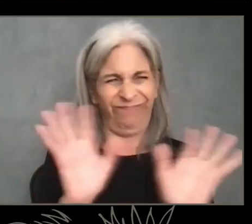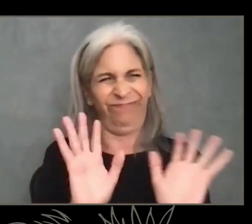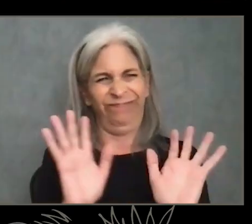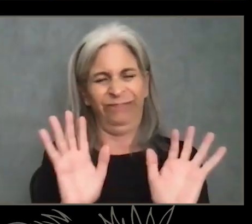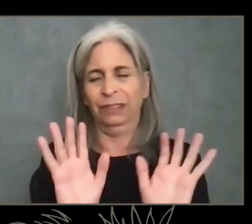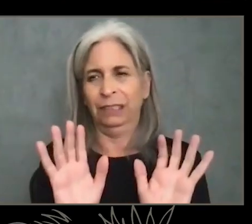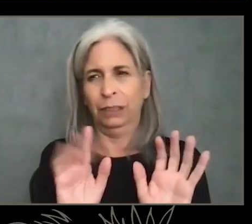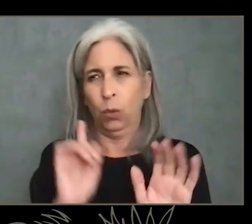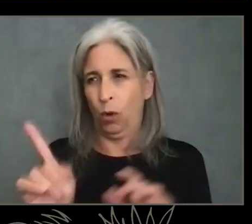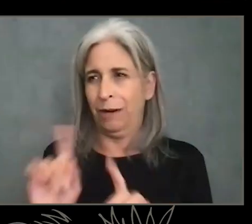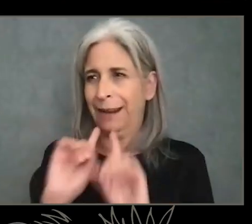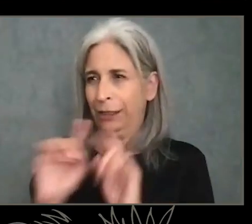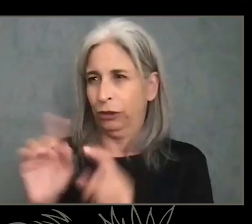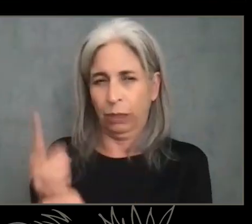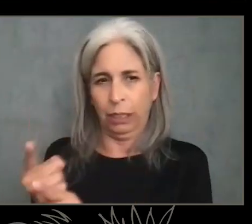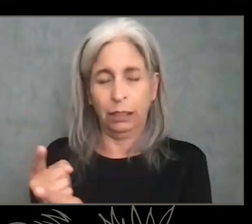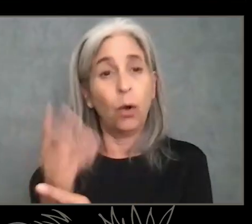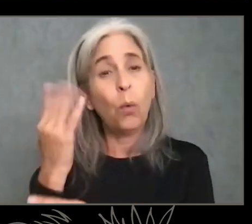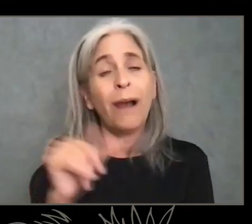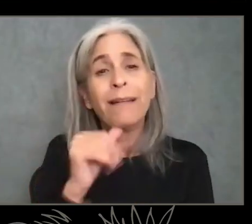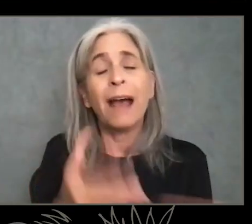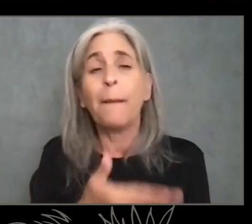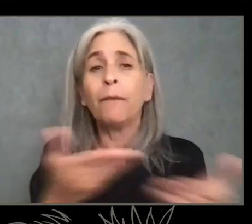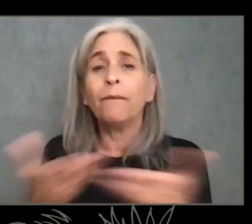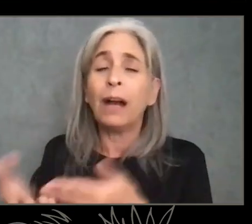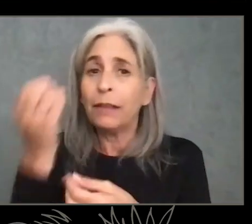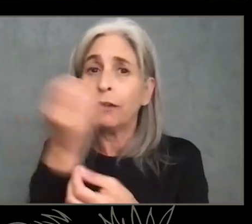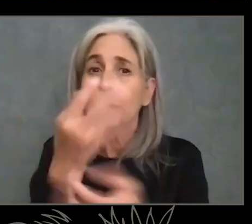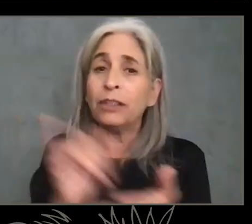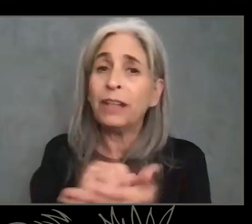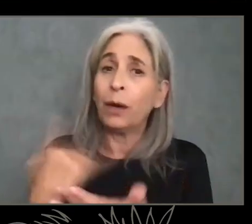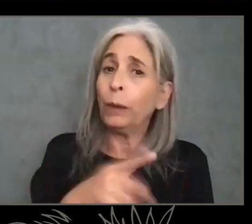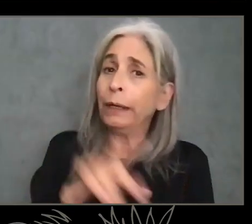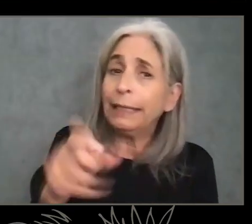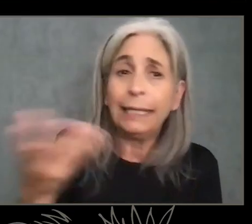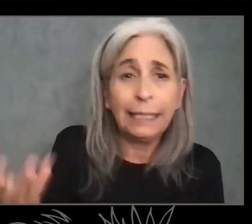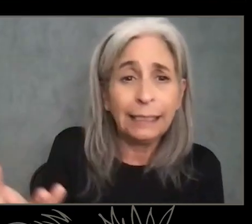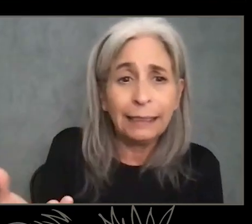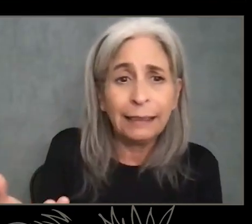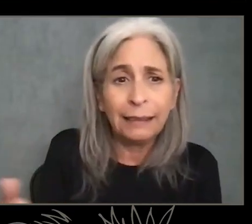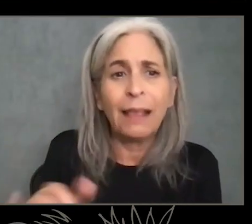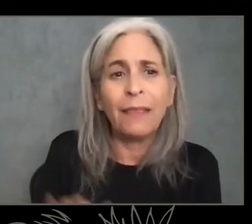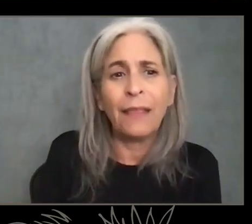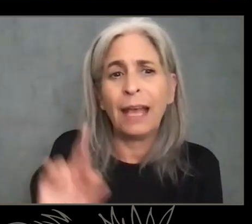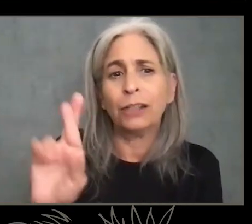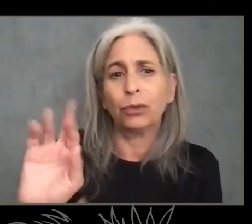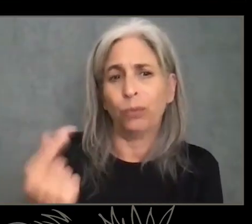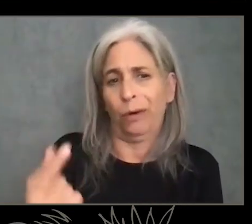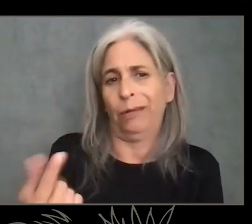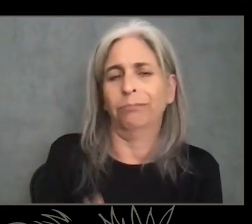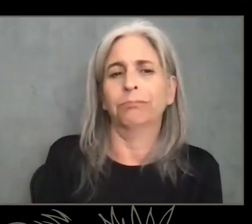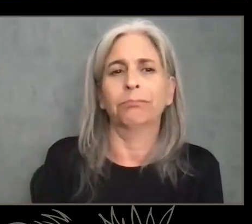just don't we just provide the information that we need? And that is basically RAG.